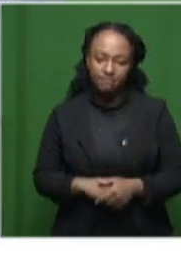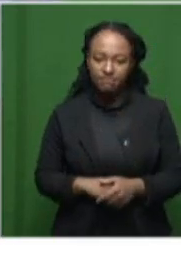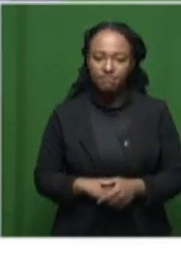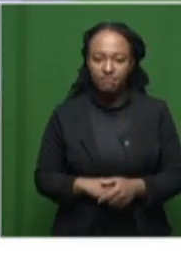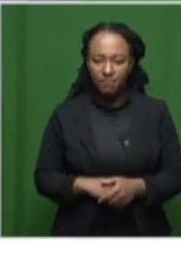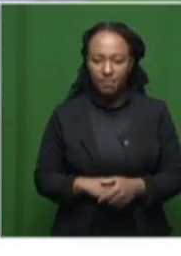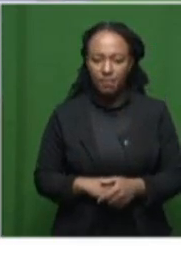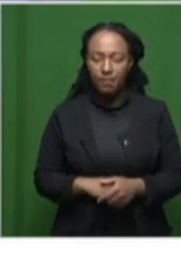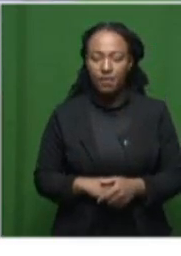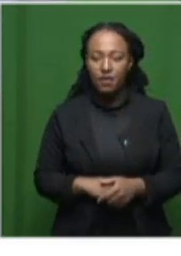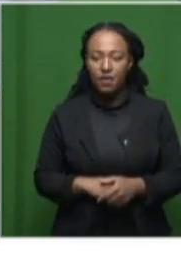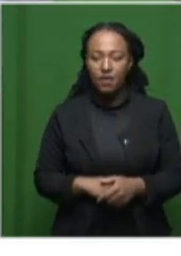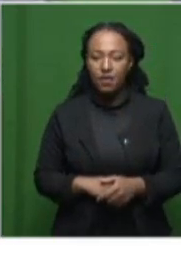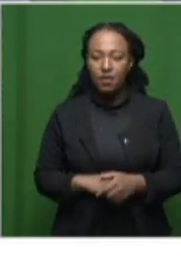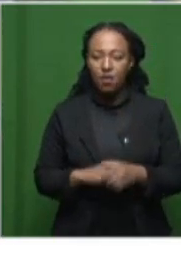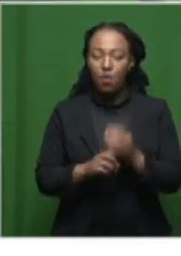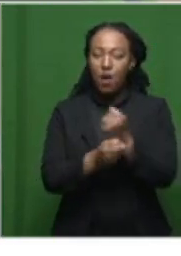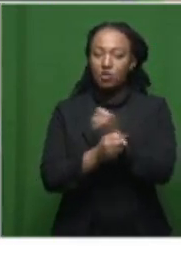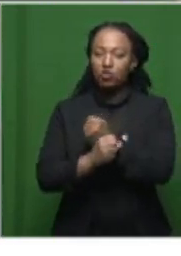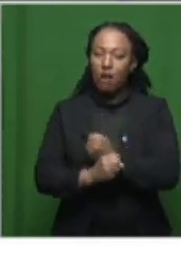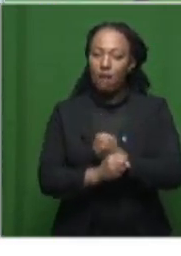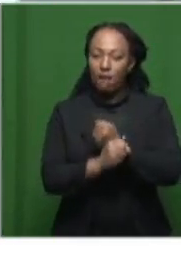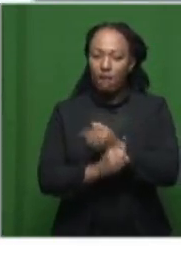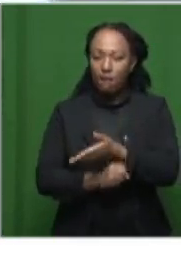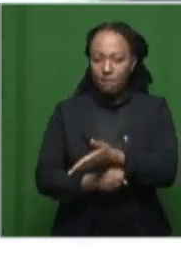this case drive this little truck around in a circle.